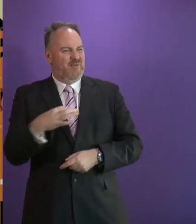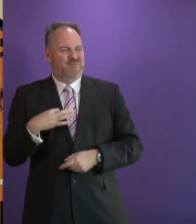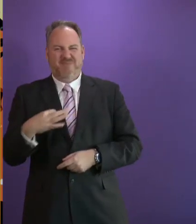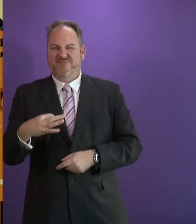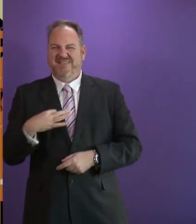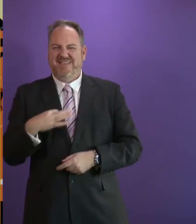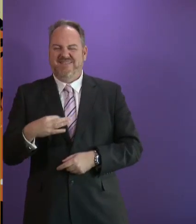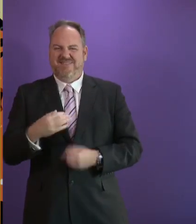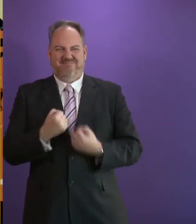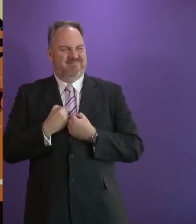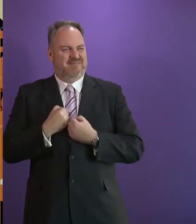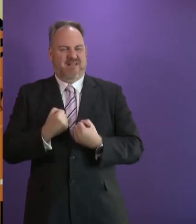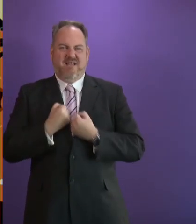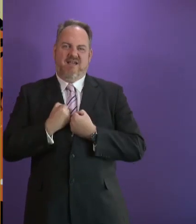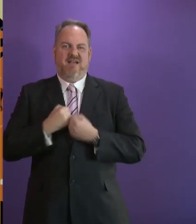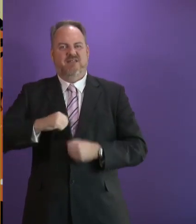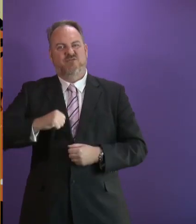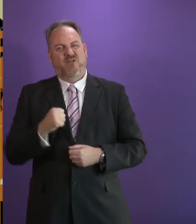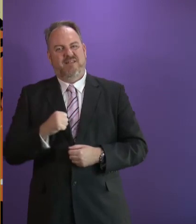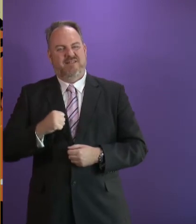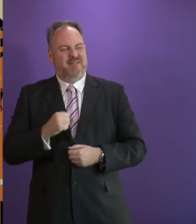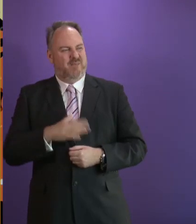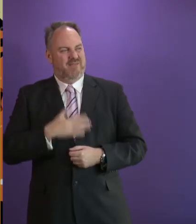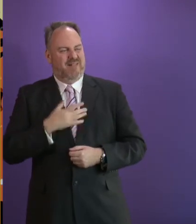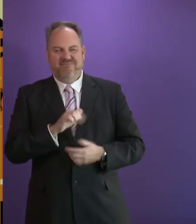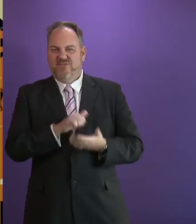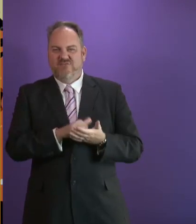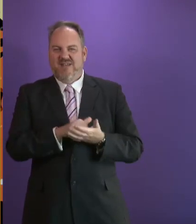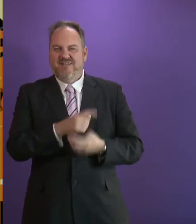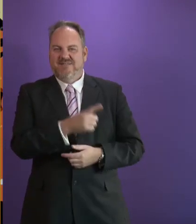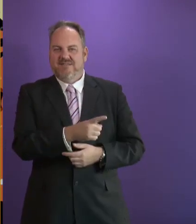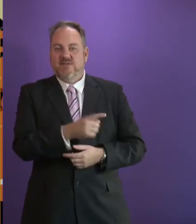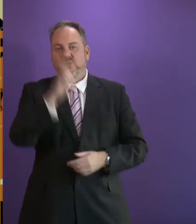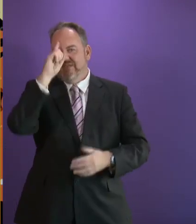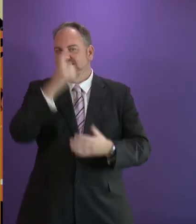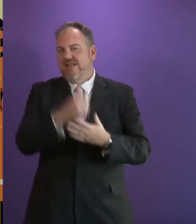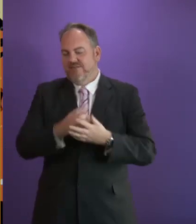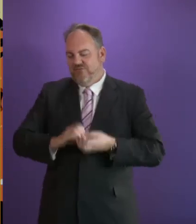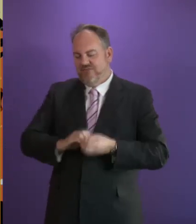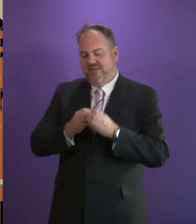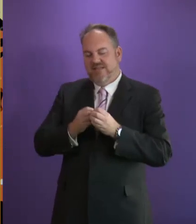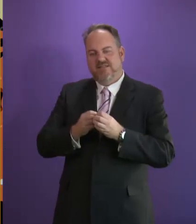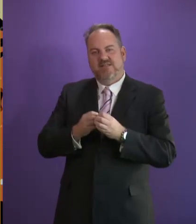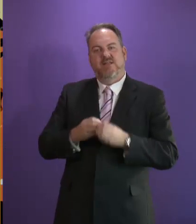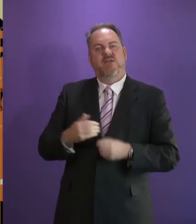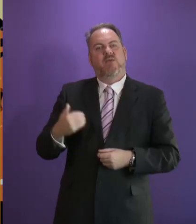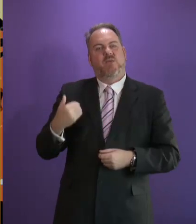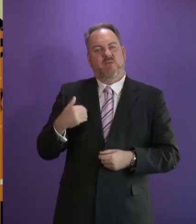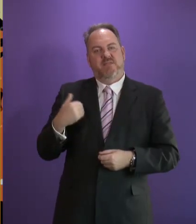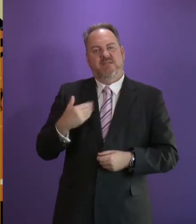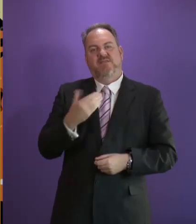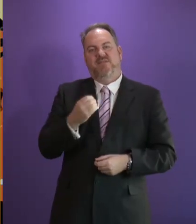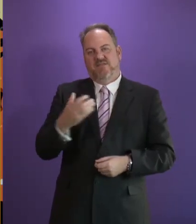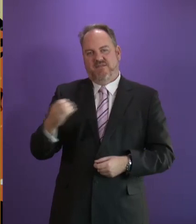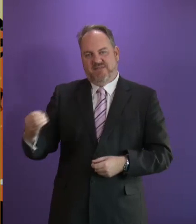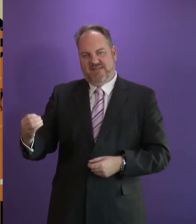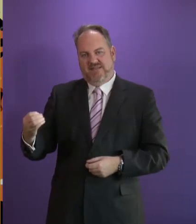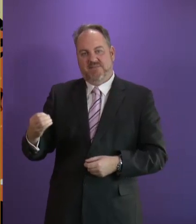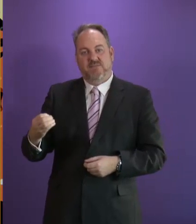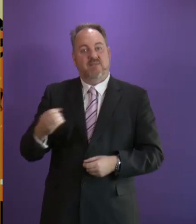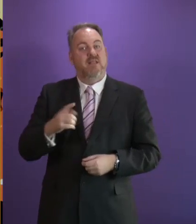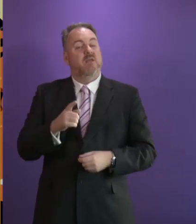therein lies the problem. And therein was created Women 50-50. We stand on the shoulders of a